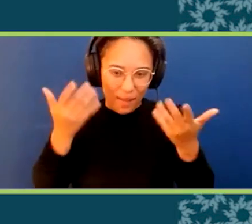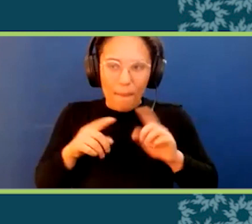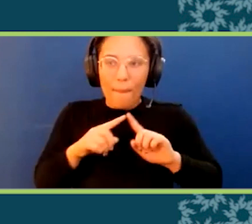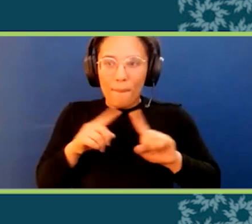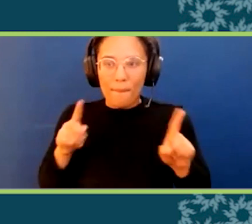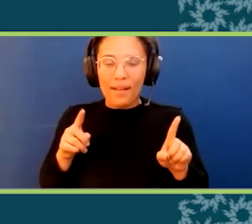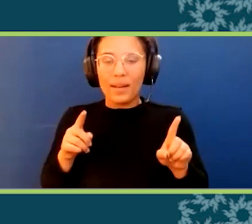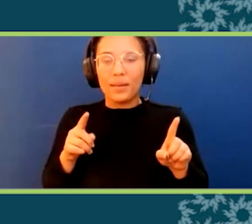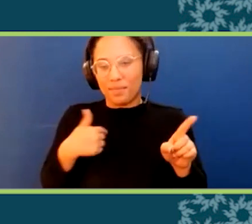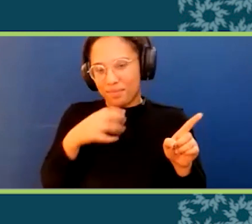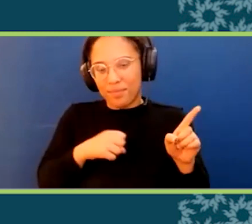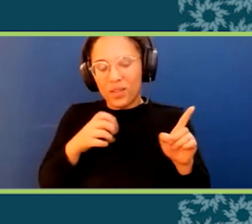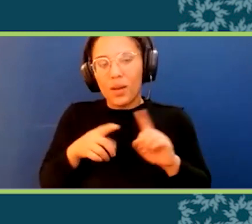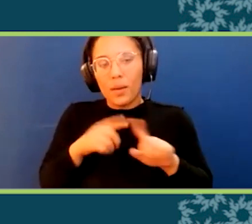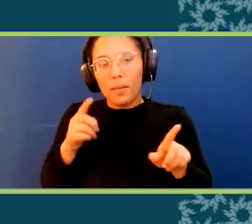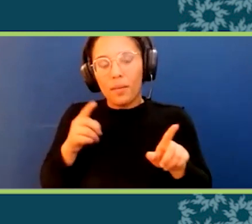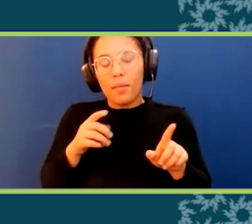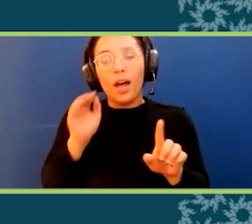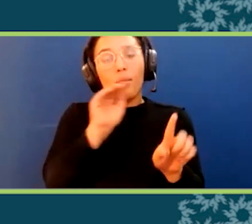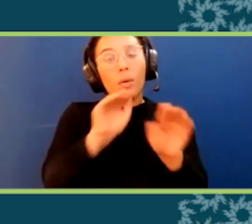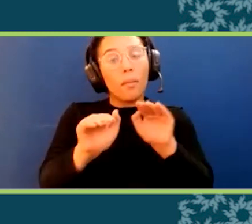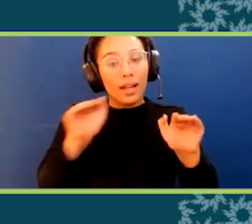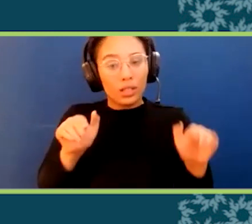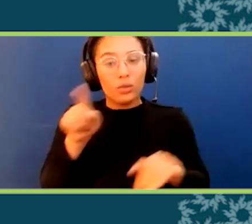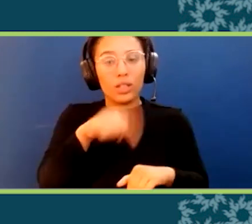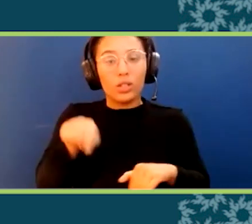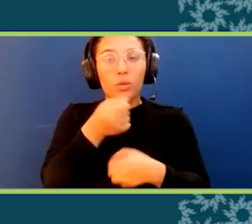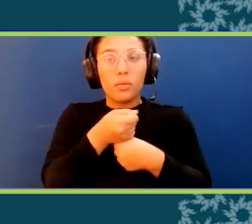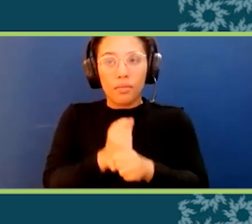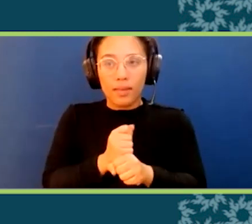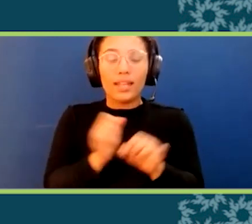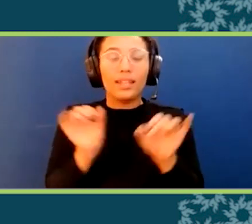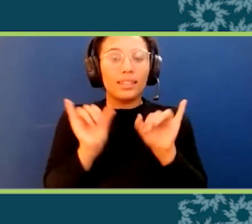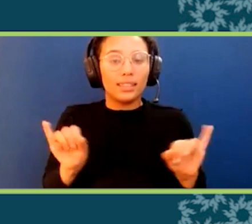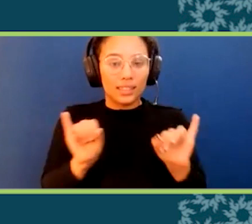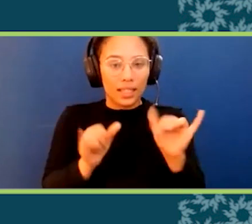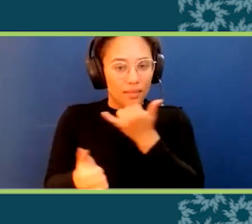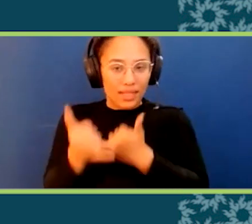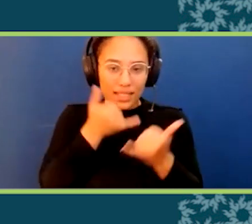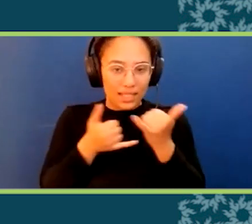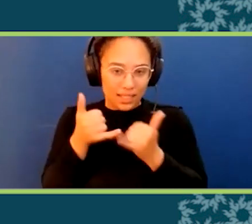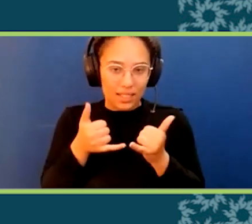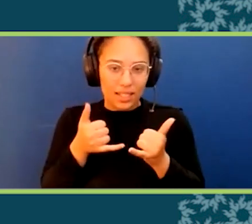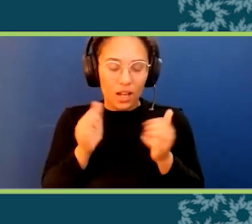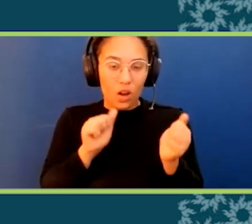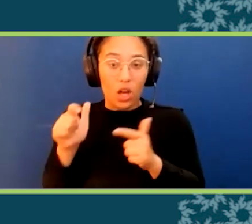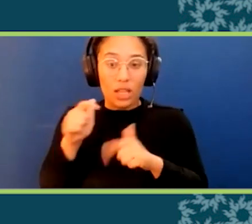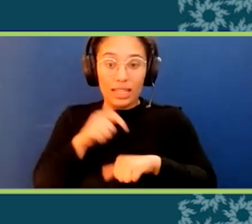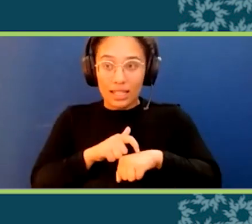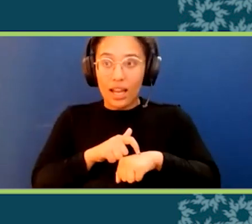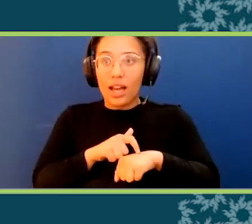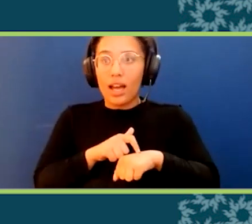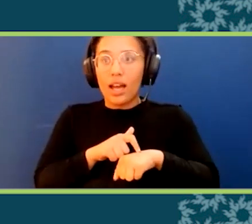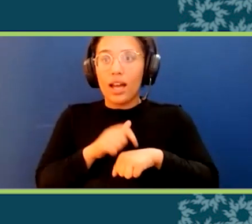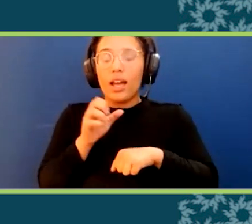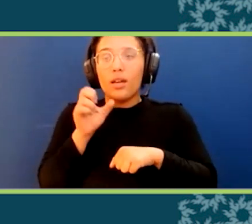you make that same mistake in some capacity all the time, how would you like to be called into